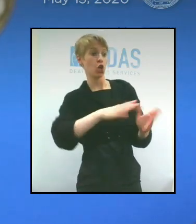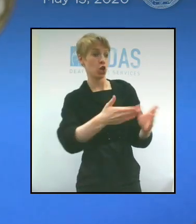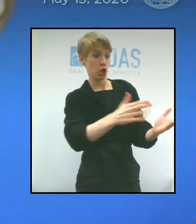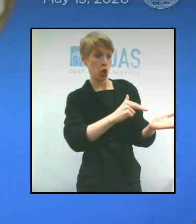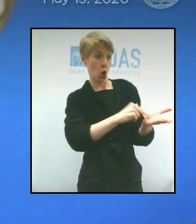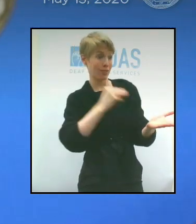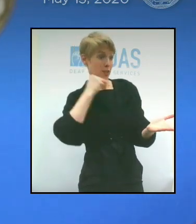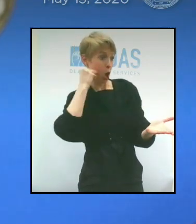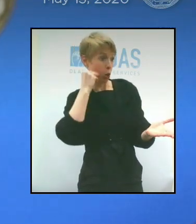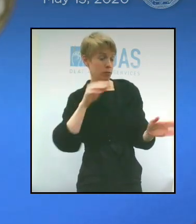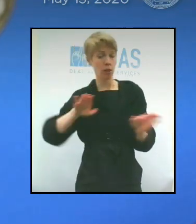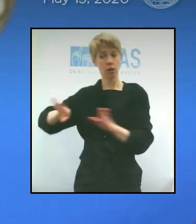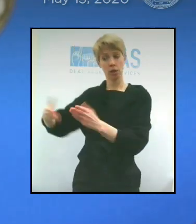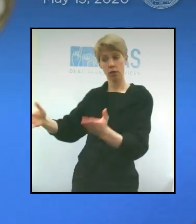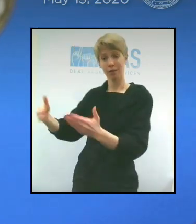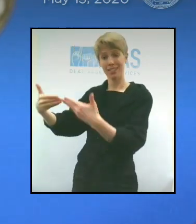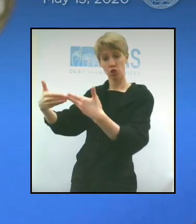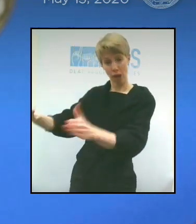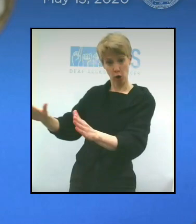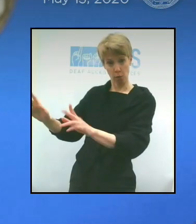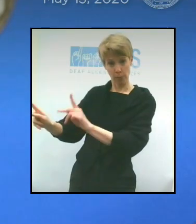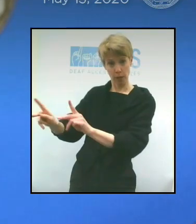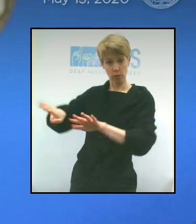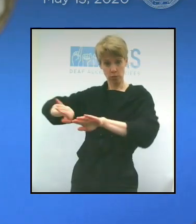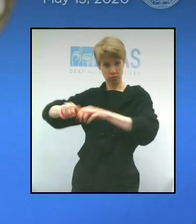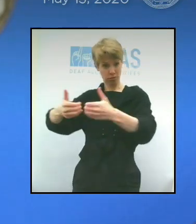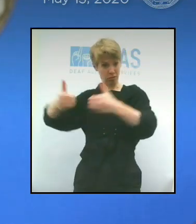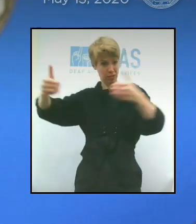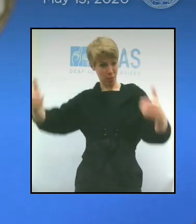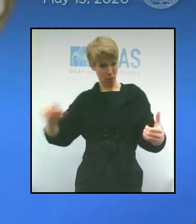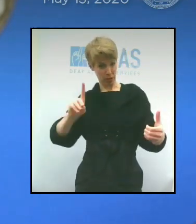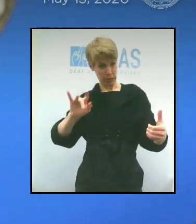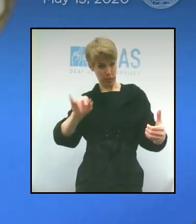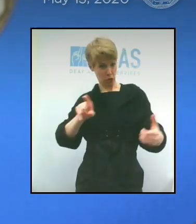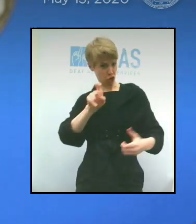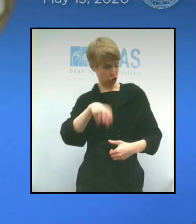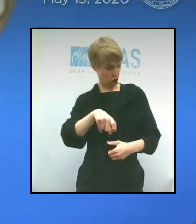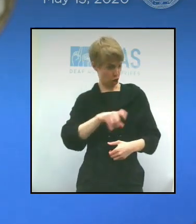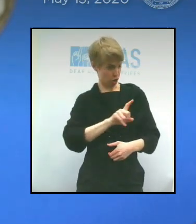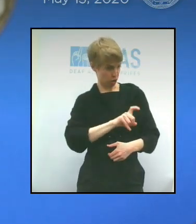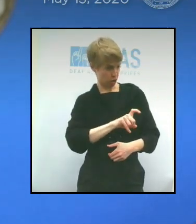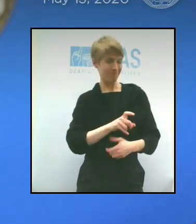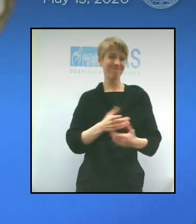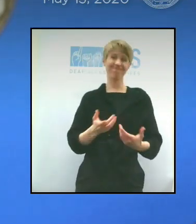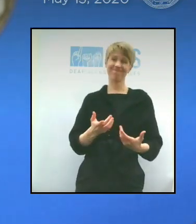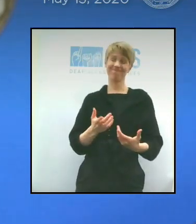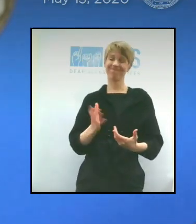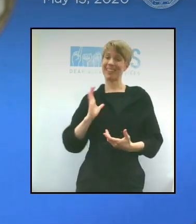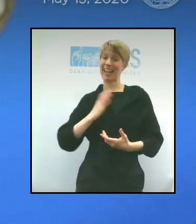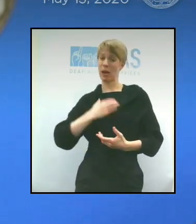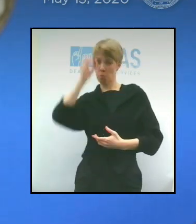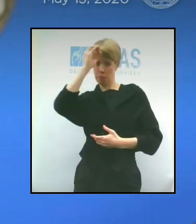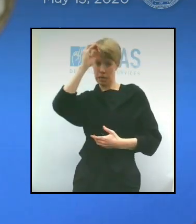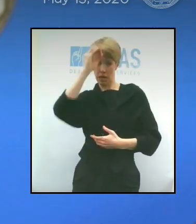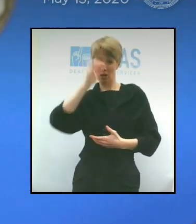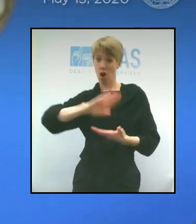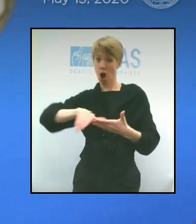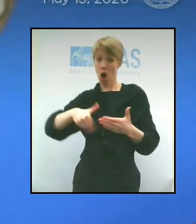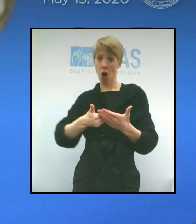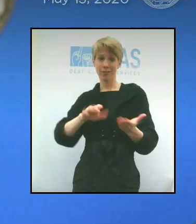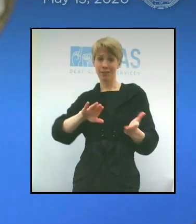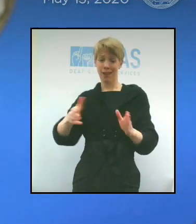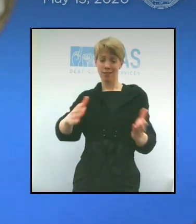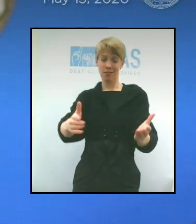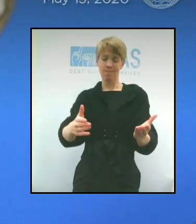number? Well, I have talked to New York State about that. Every death is one death too many, and we want to do all that we can